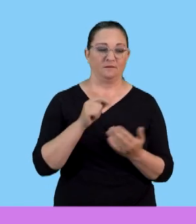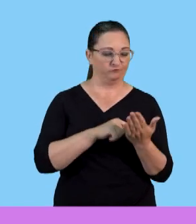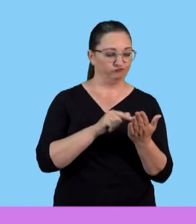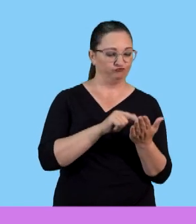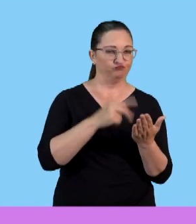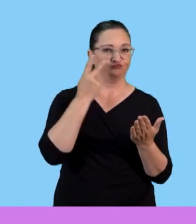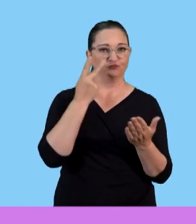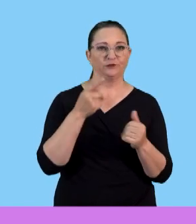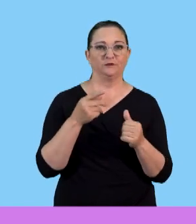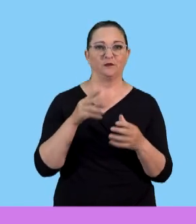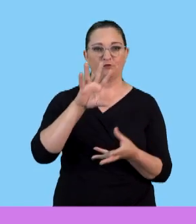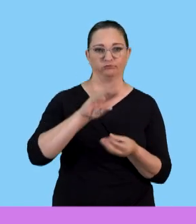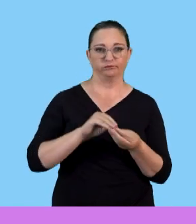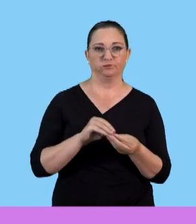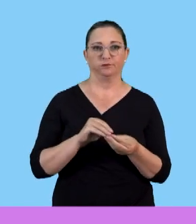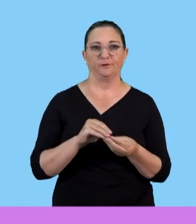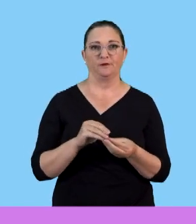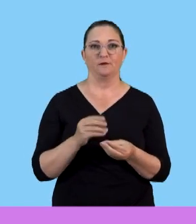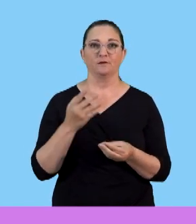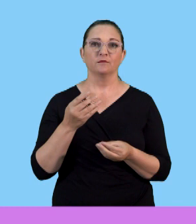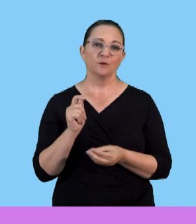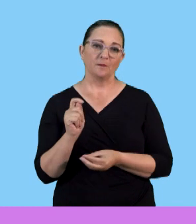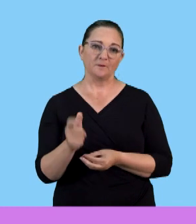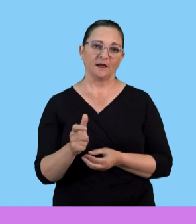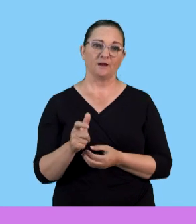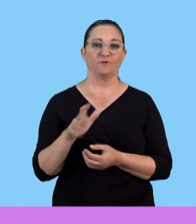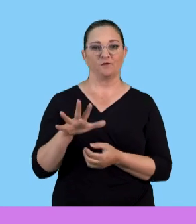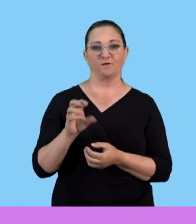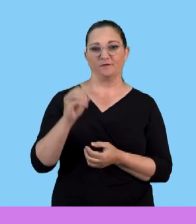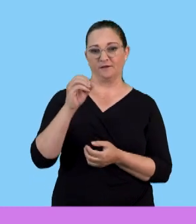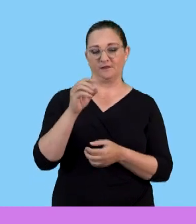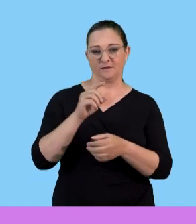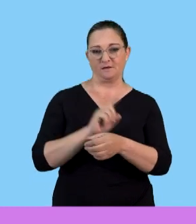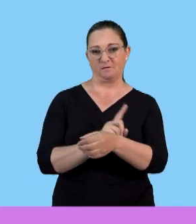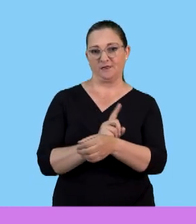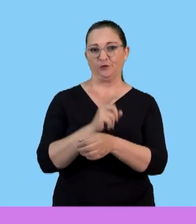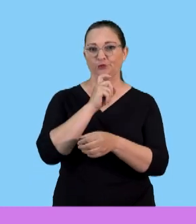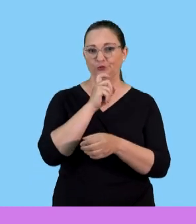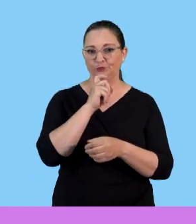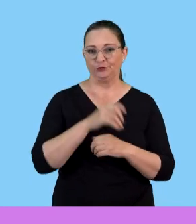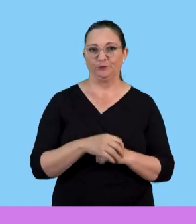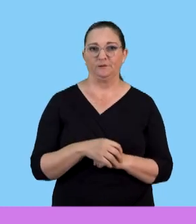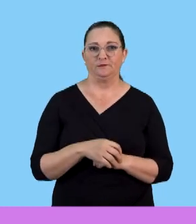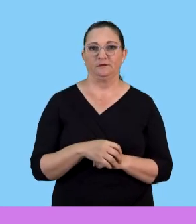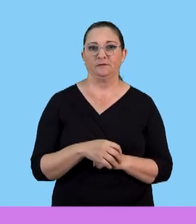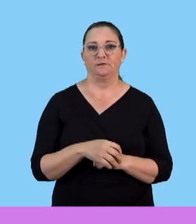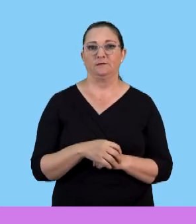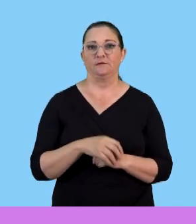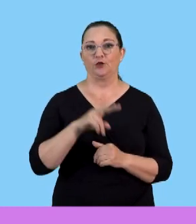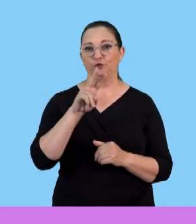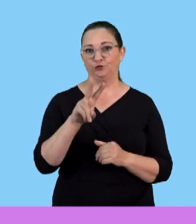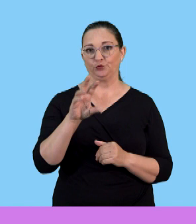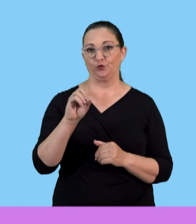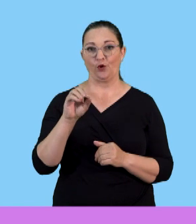that so that we can find our total amount that will be paid for using 50 minutes. So if you multiply that, it will give you